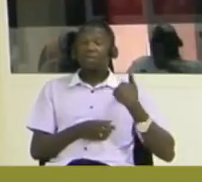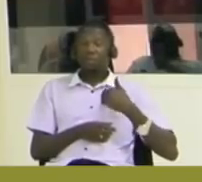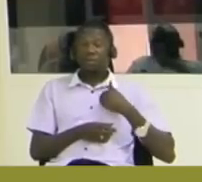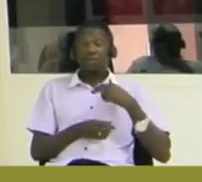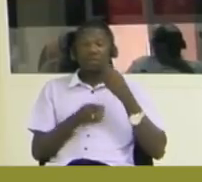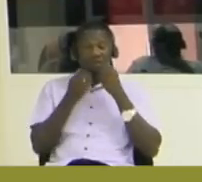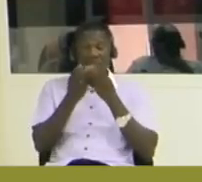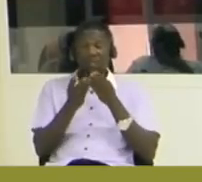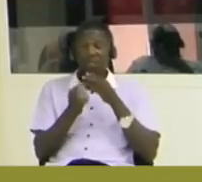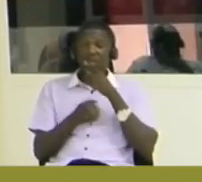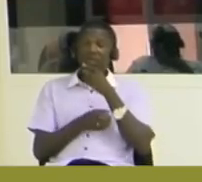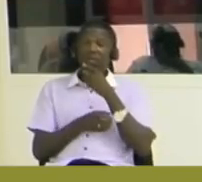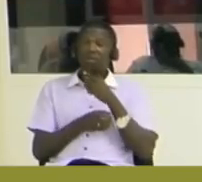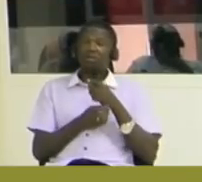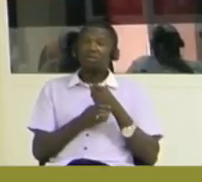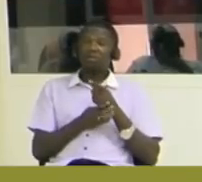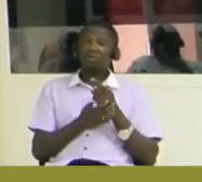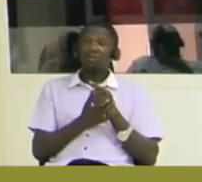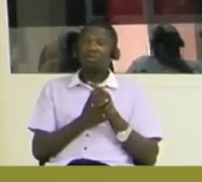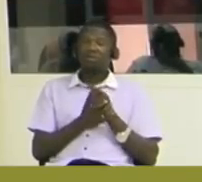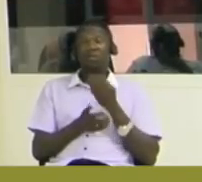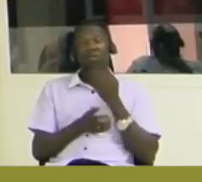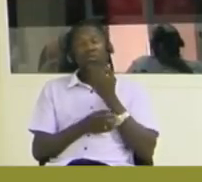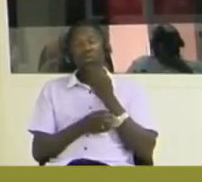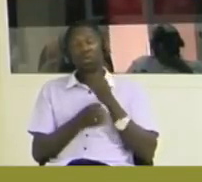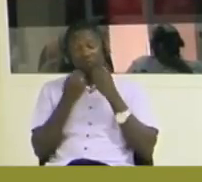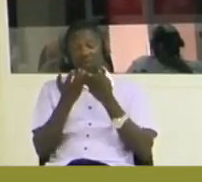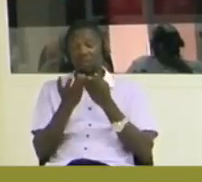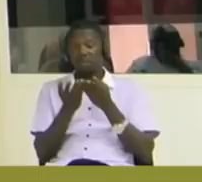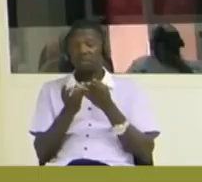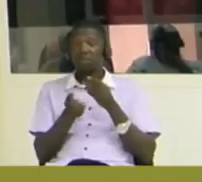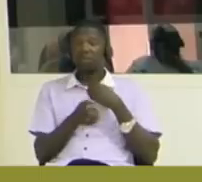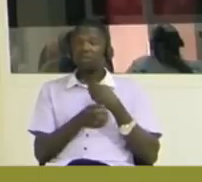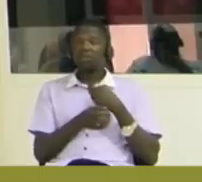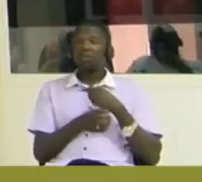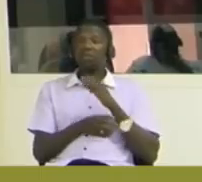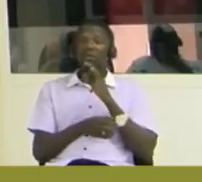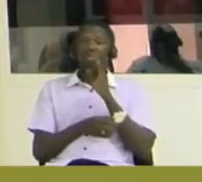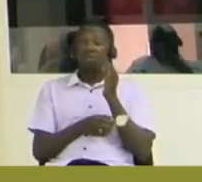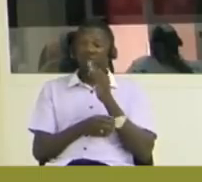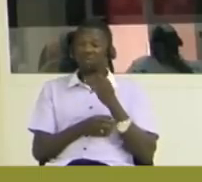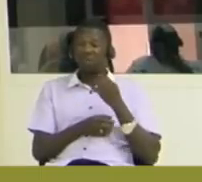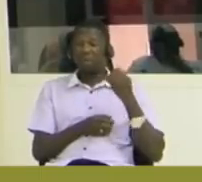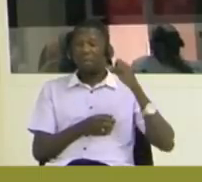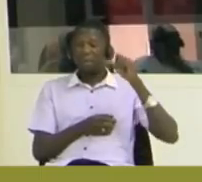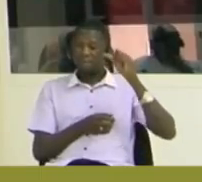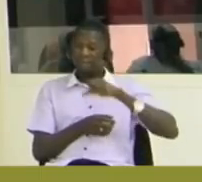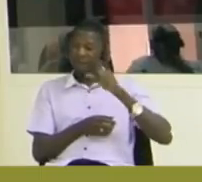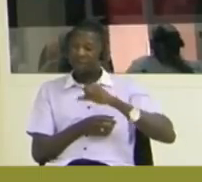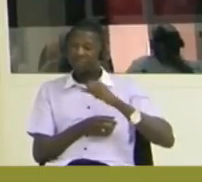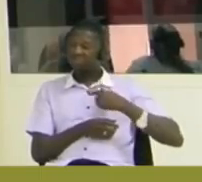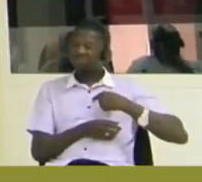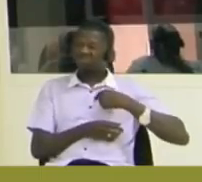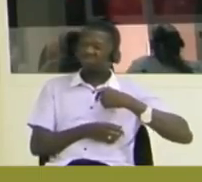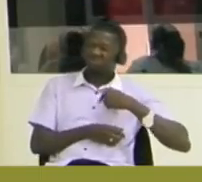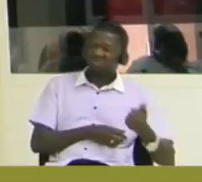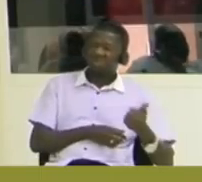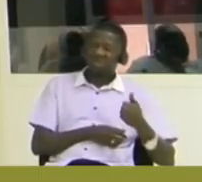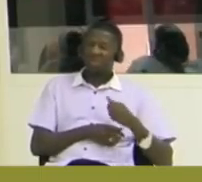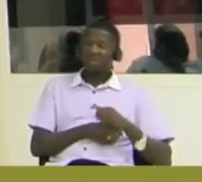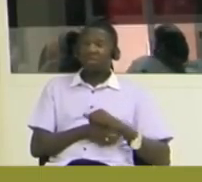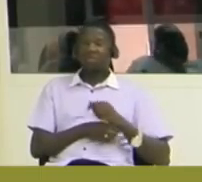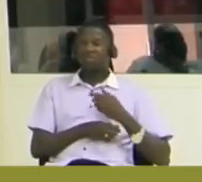was one of, I'm sorry, but I have to say it, it's one of ruthlessness one of being